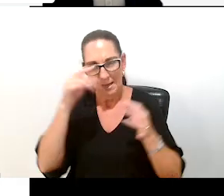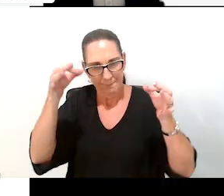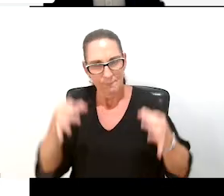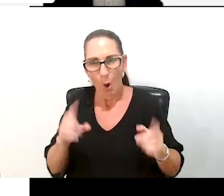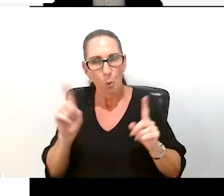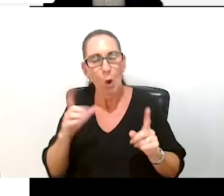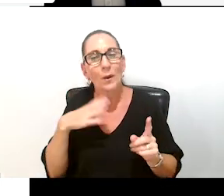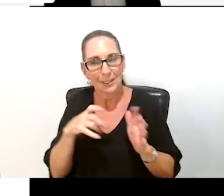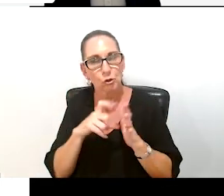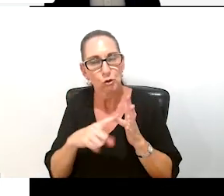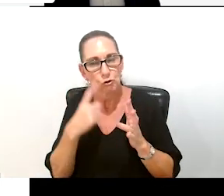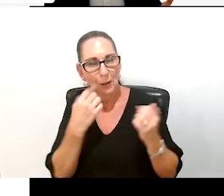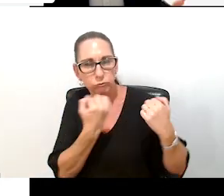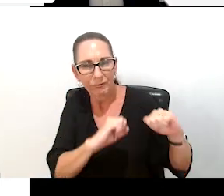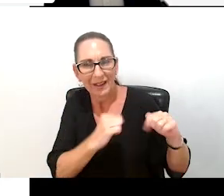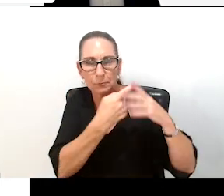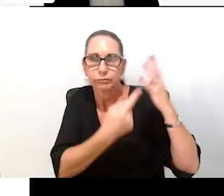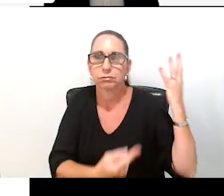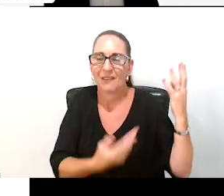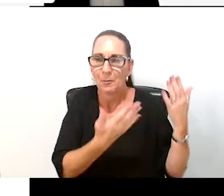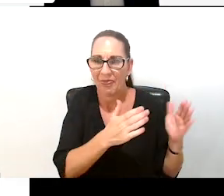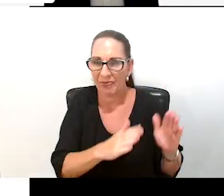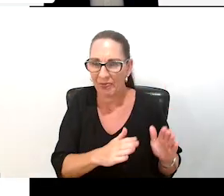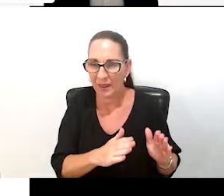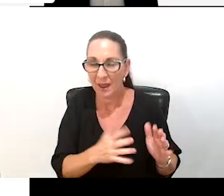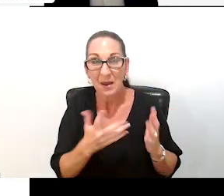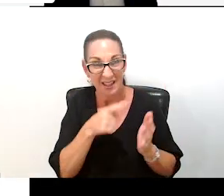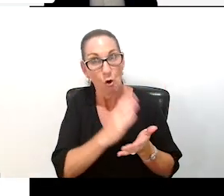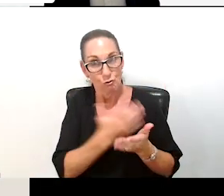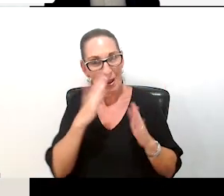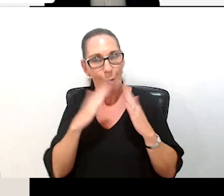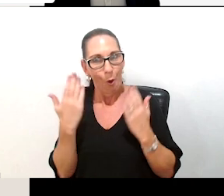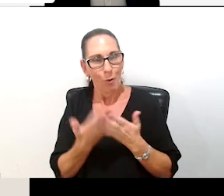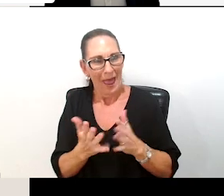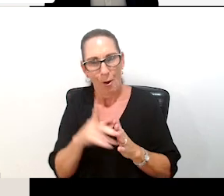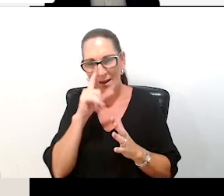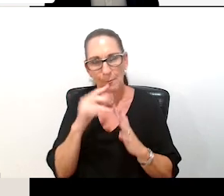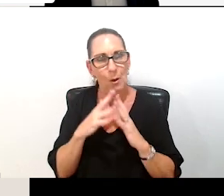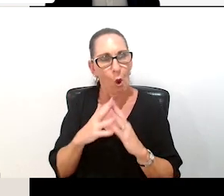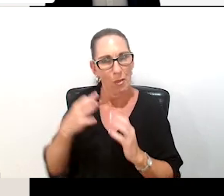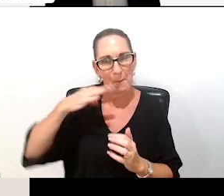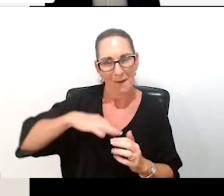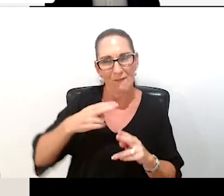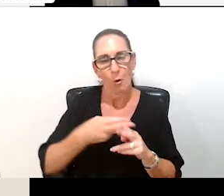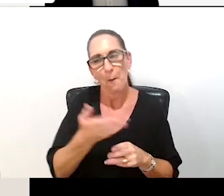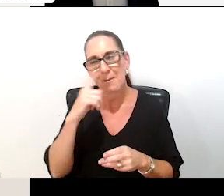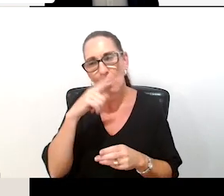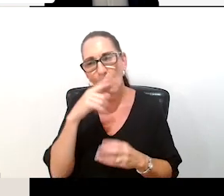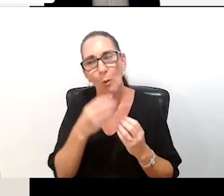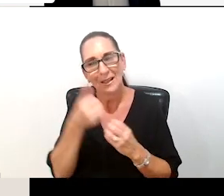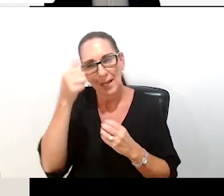do to try and prevent those deaths. So that's a real world example of how this can benefit the lives of people with intellectual